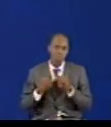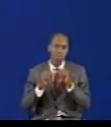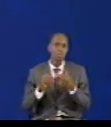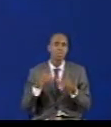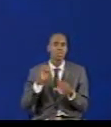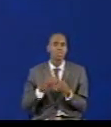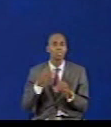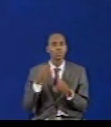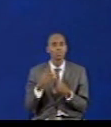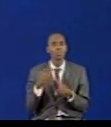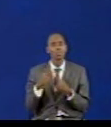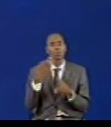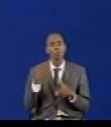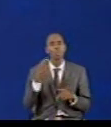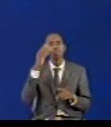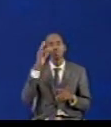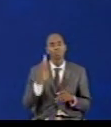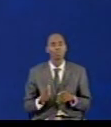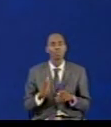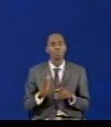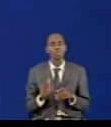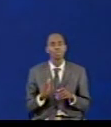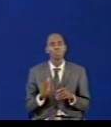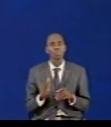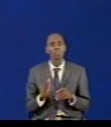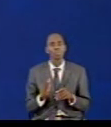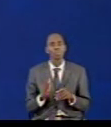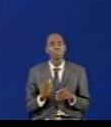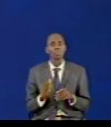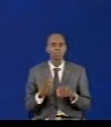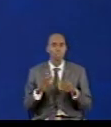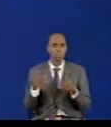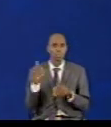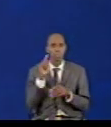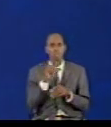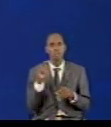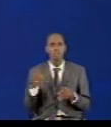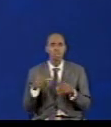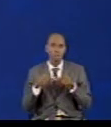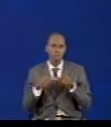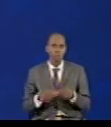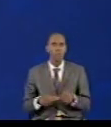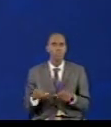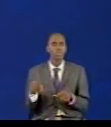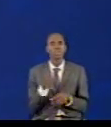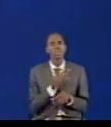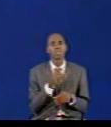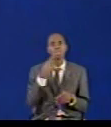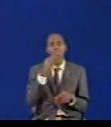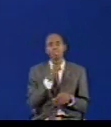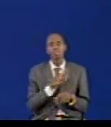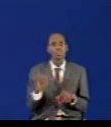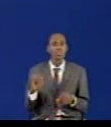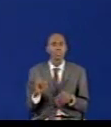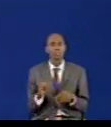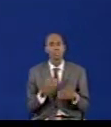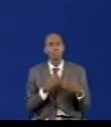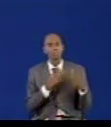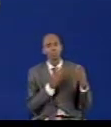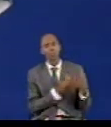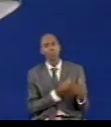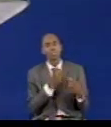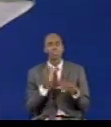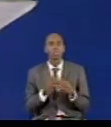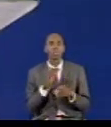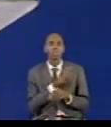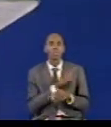word of God. Long time, therefore, abode they, speaking boldly in the